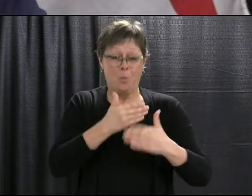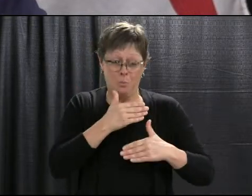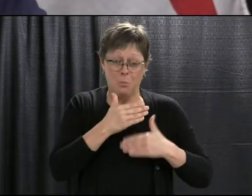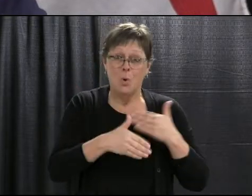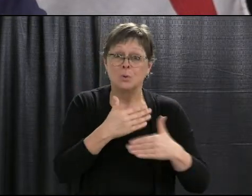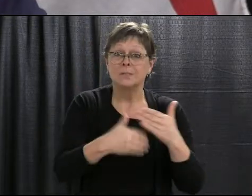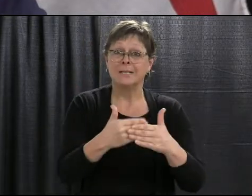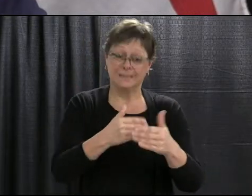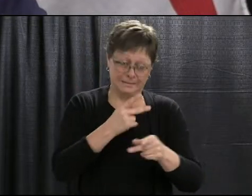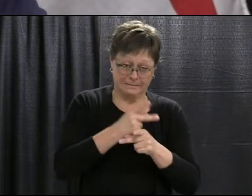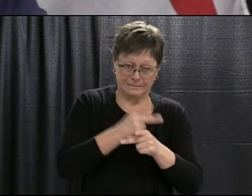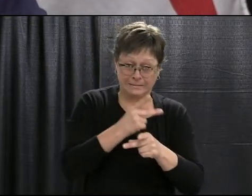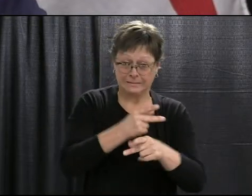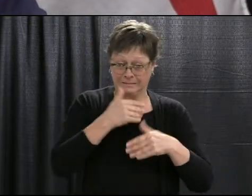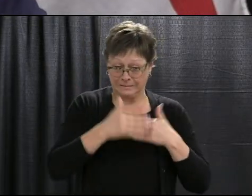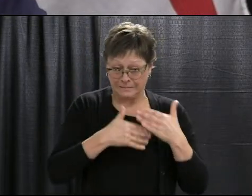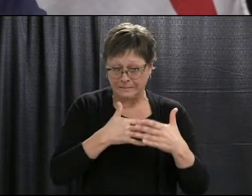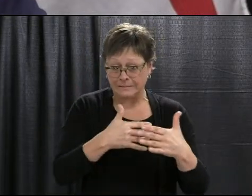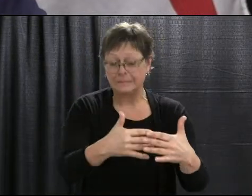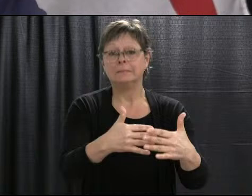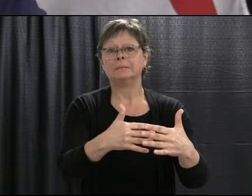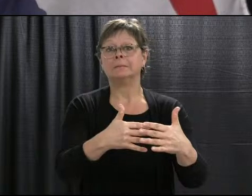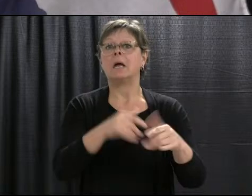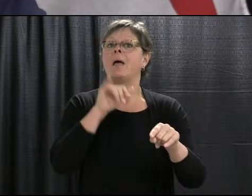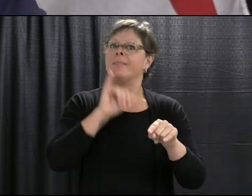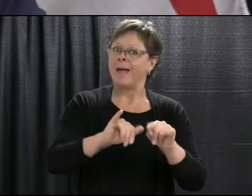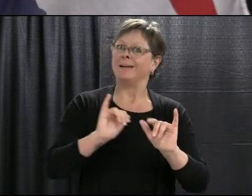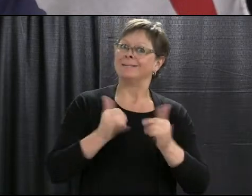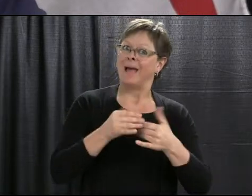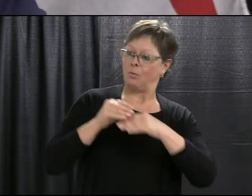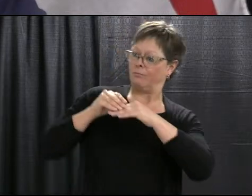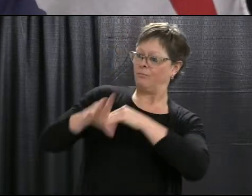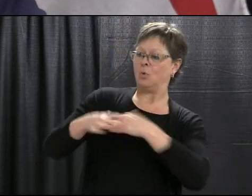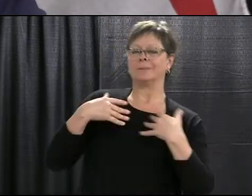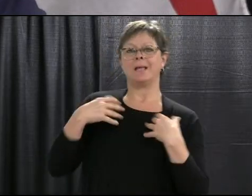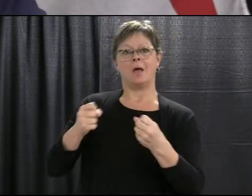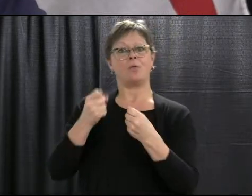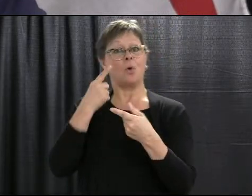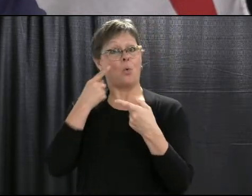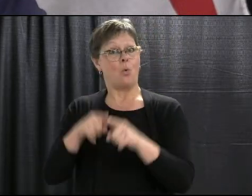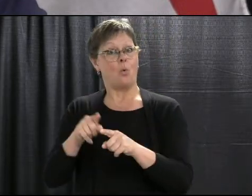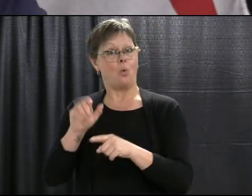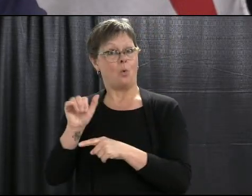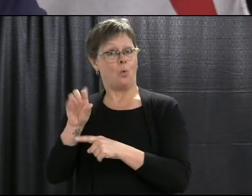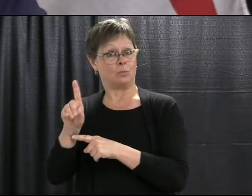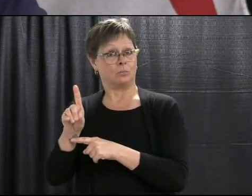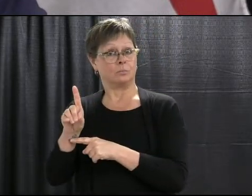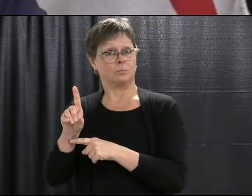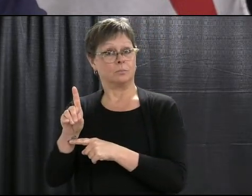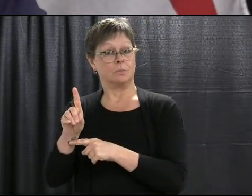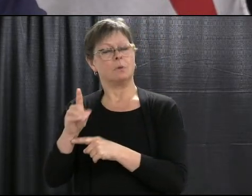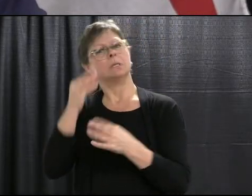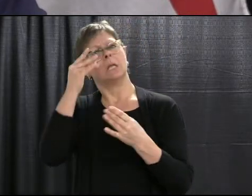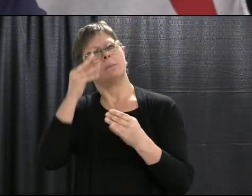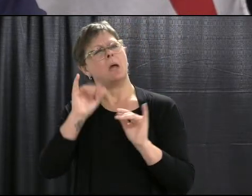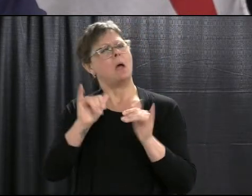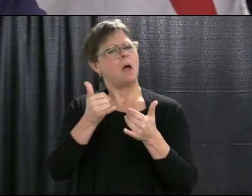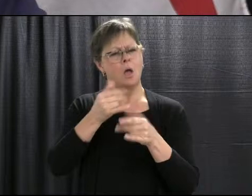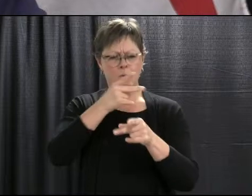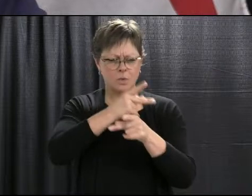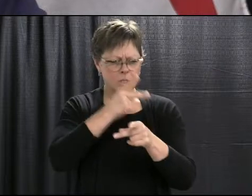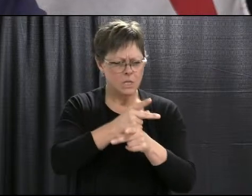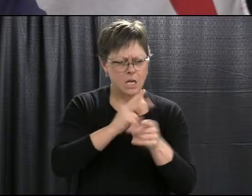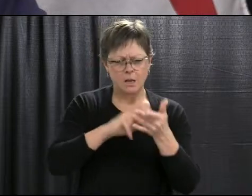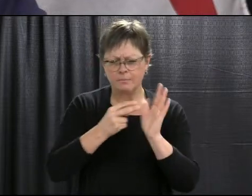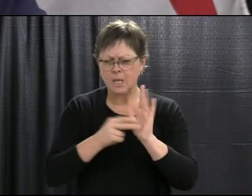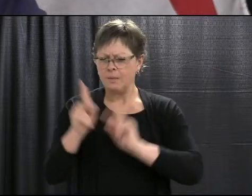care process, was the one that influenced the Health Accord the most. It thought about the pathway to care, the people recognizing